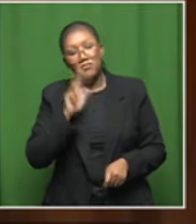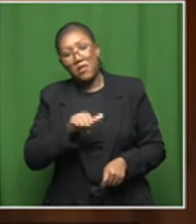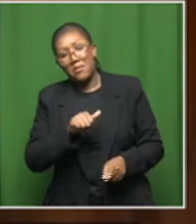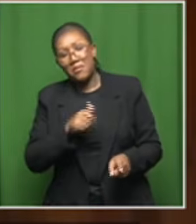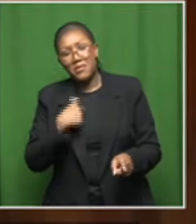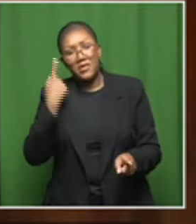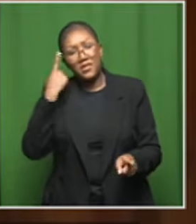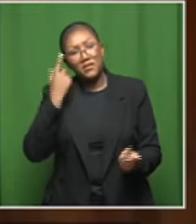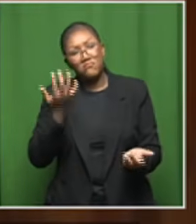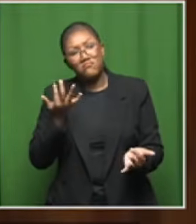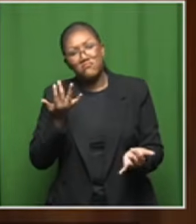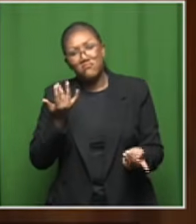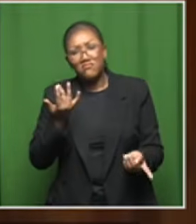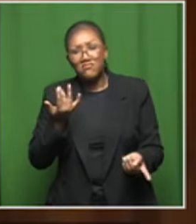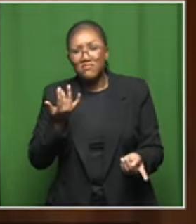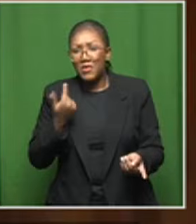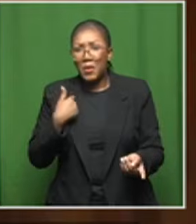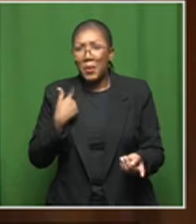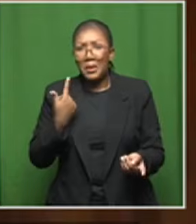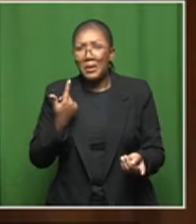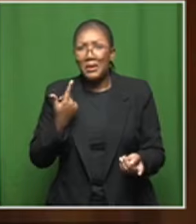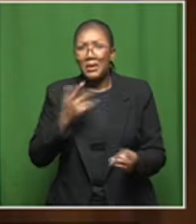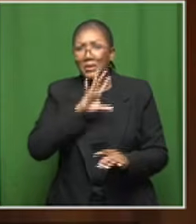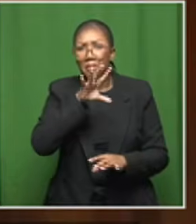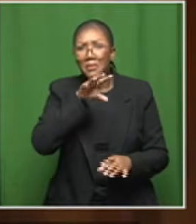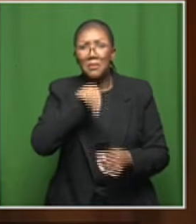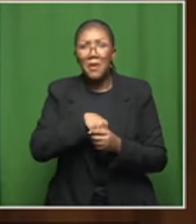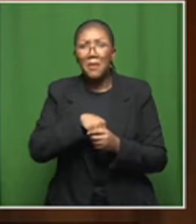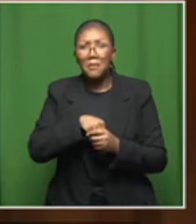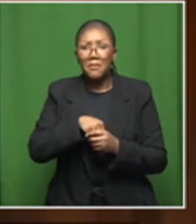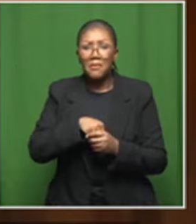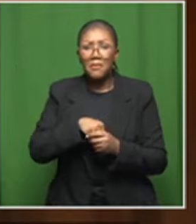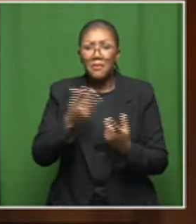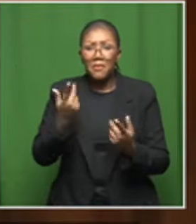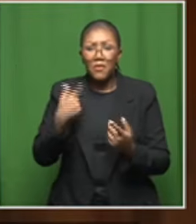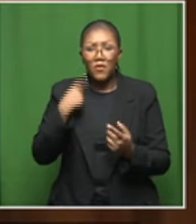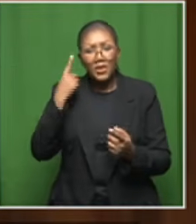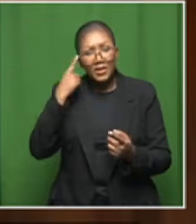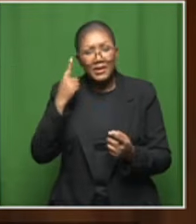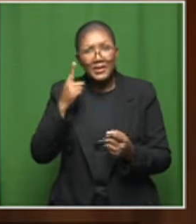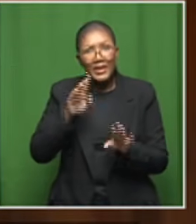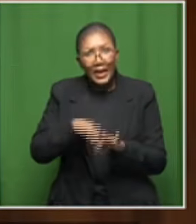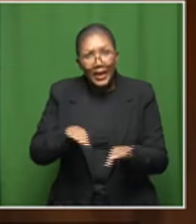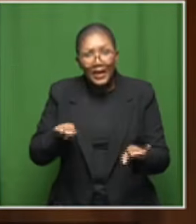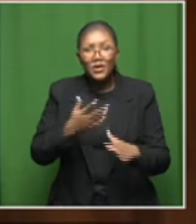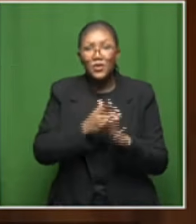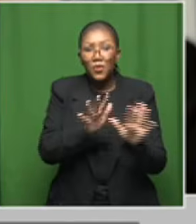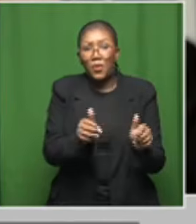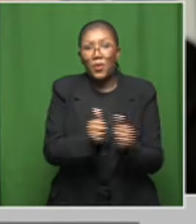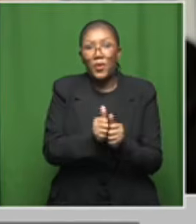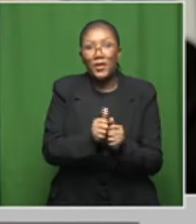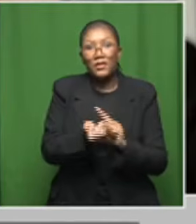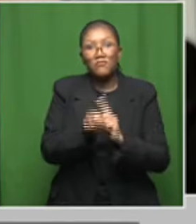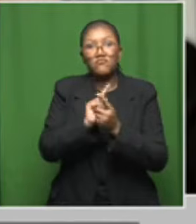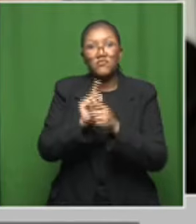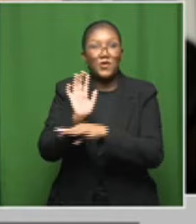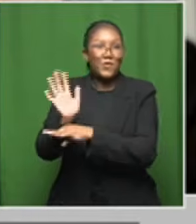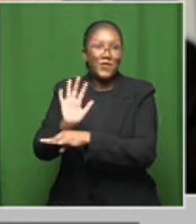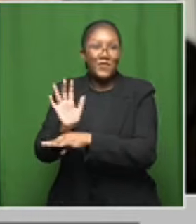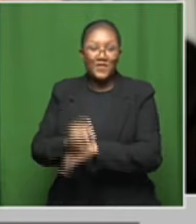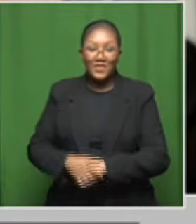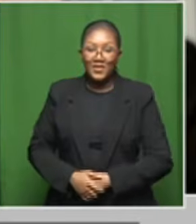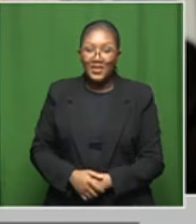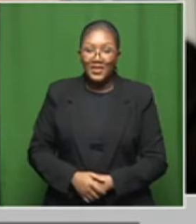to do this thing, and then we decided follow the kids and see what happened. Wow. I mean, from there on to